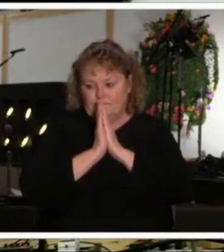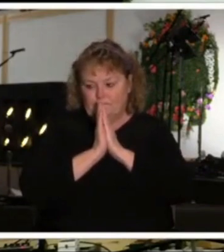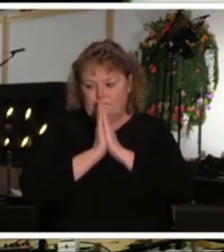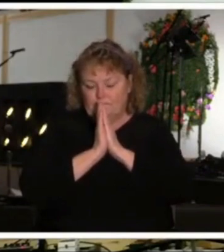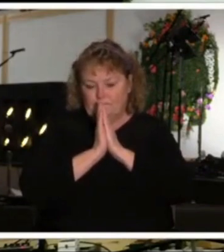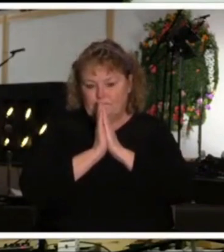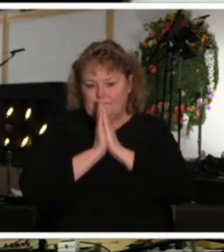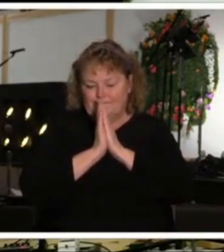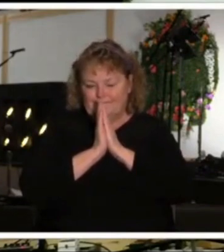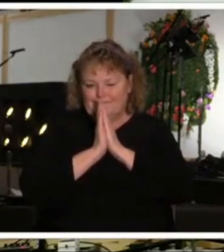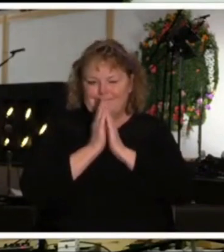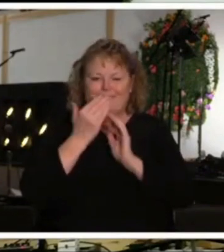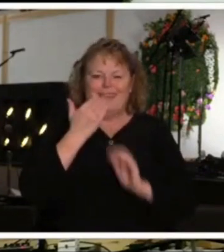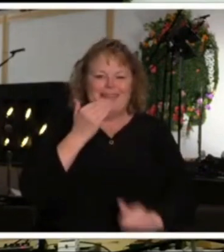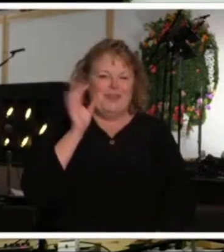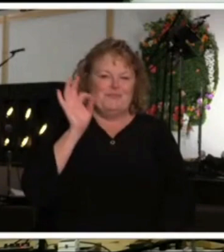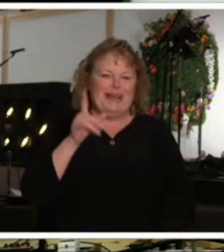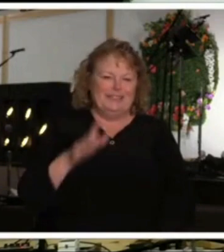Thank you, Pastor.